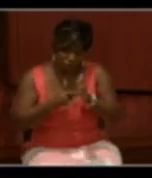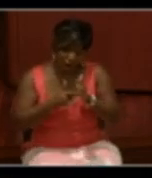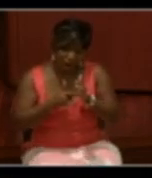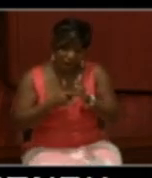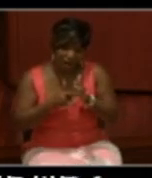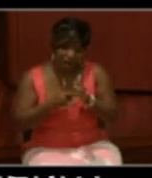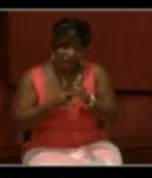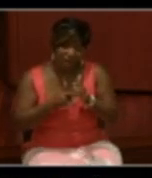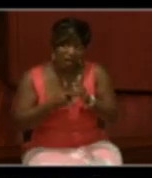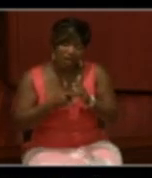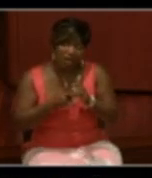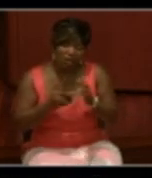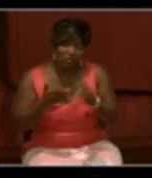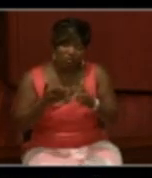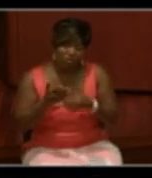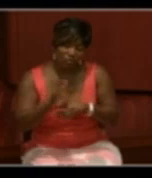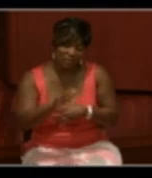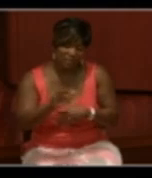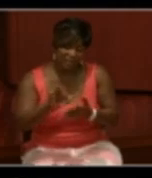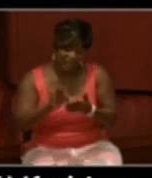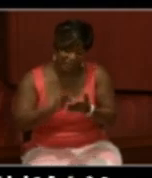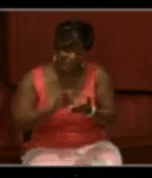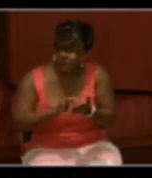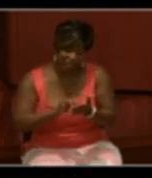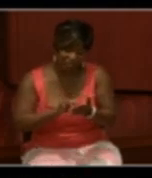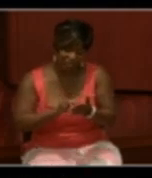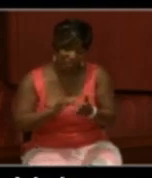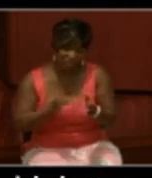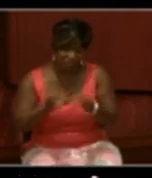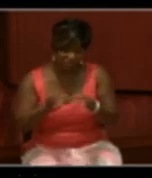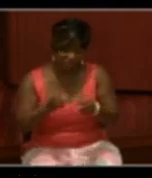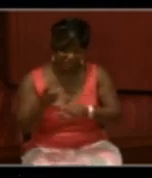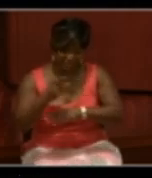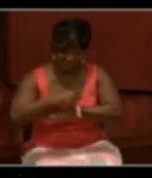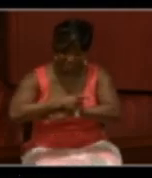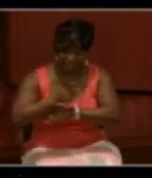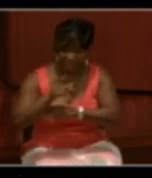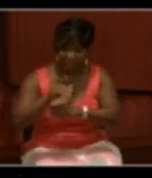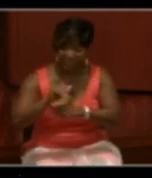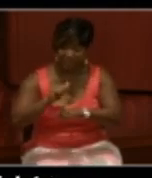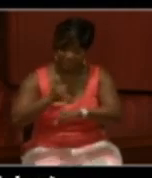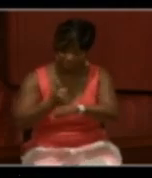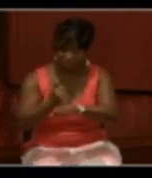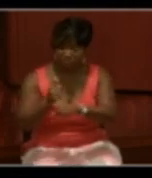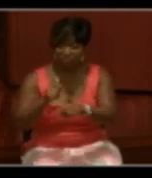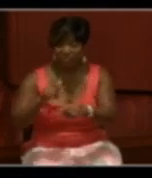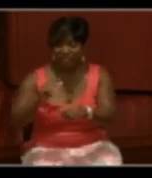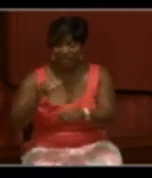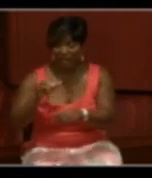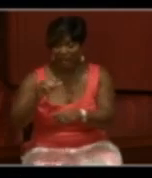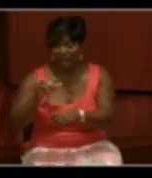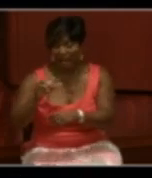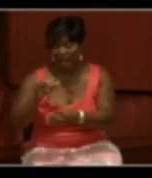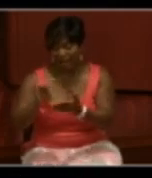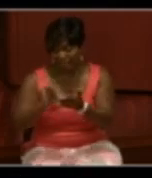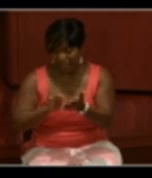to open his particular account. He gives the date on which he opened his account, June